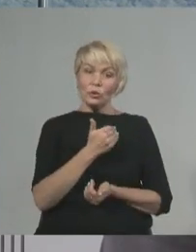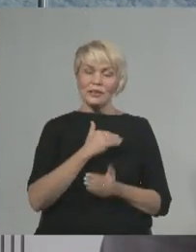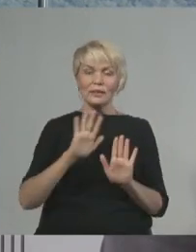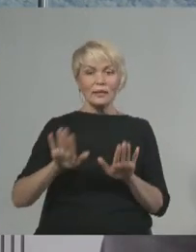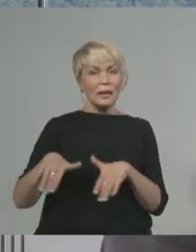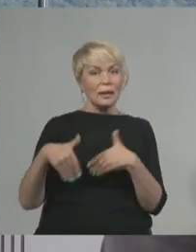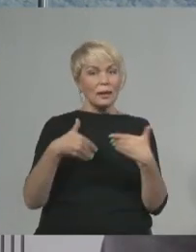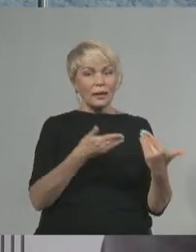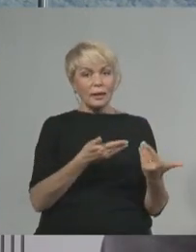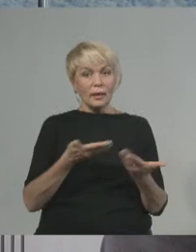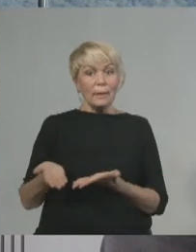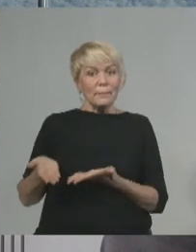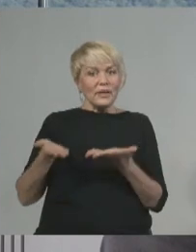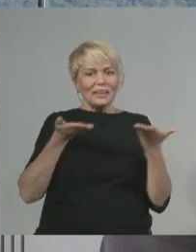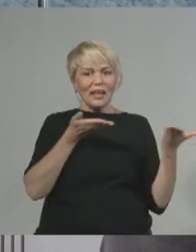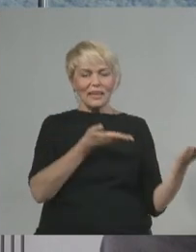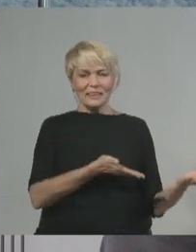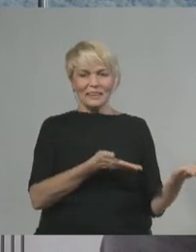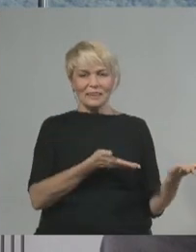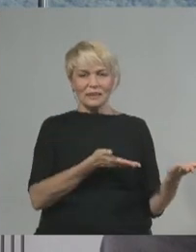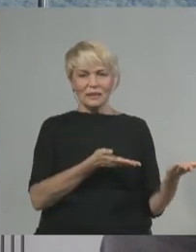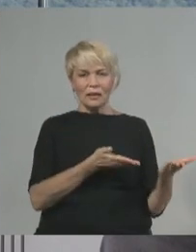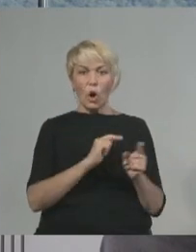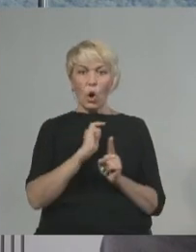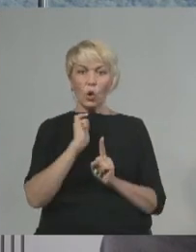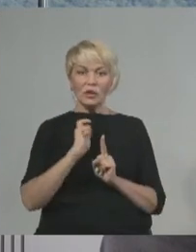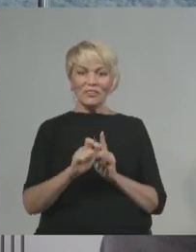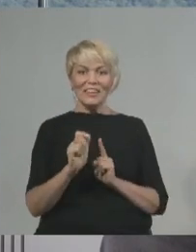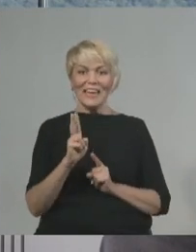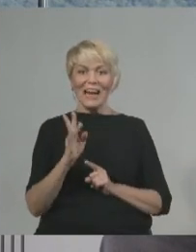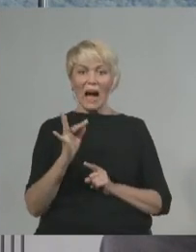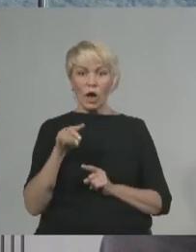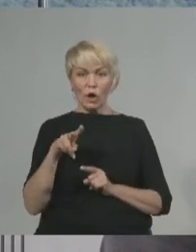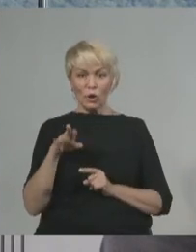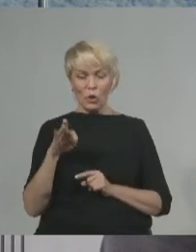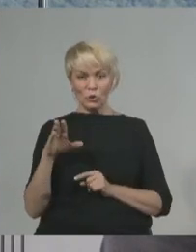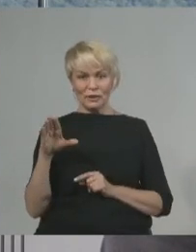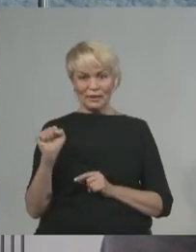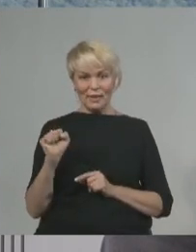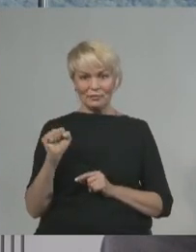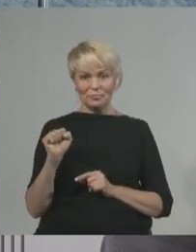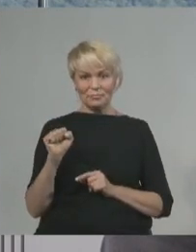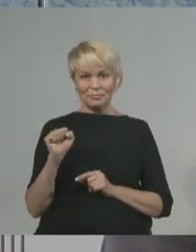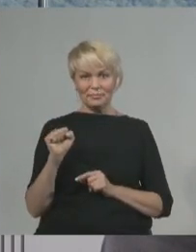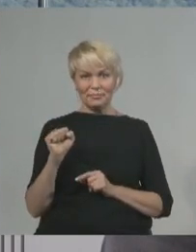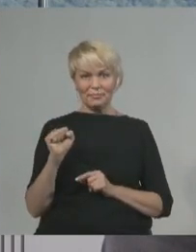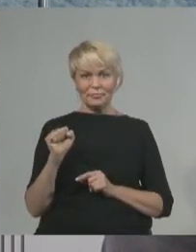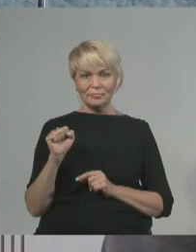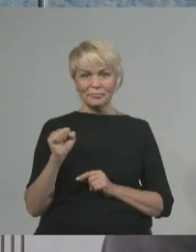and i would like to invite i would like to give floor to carlos